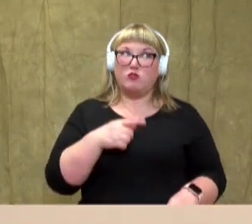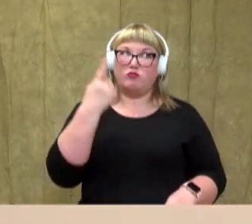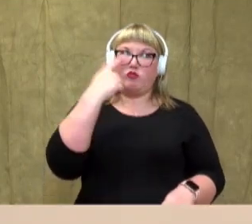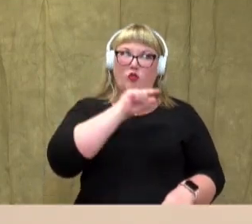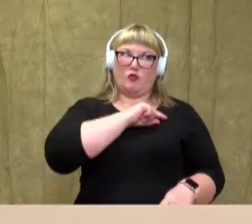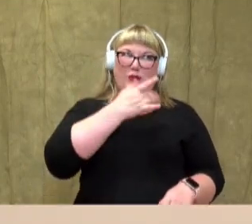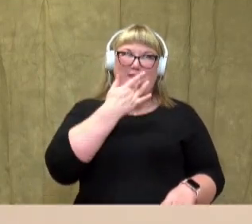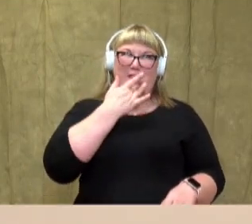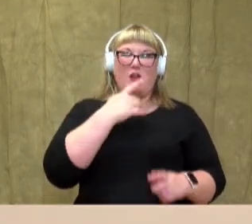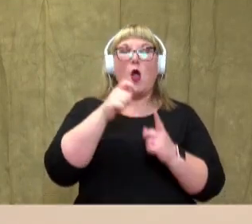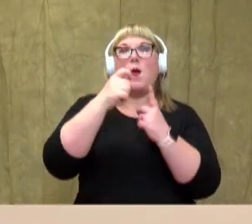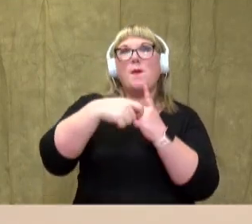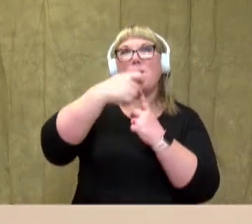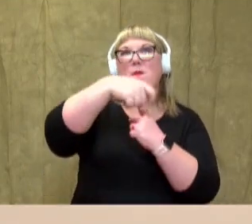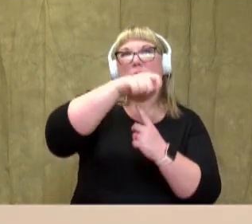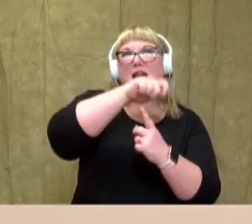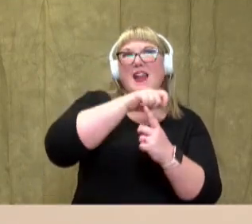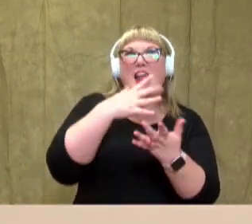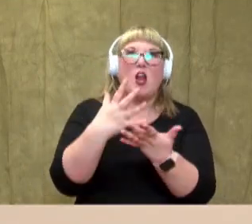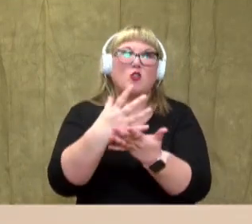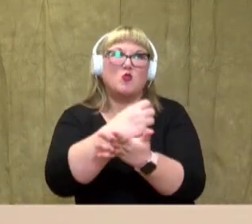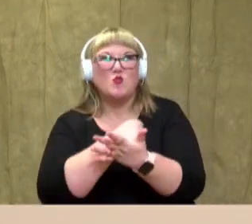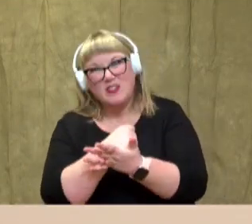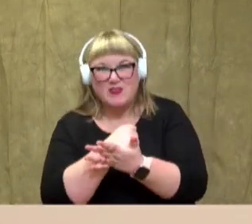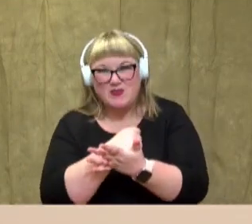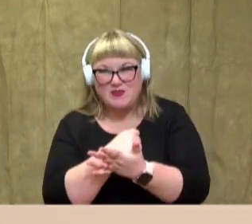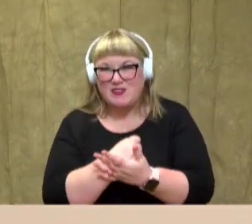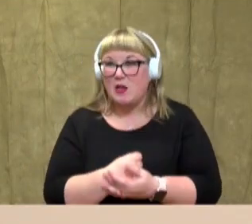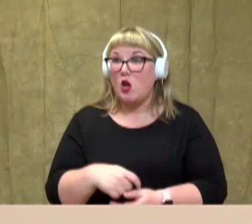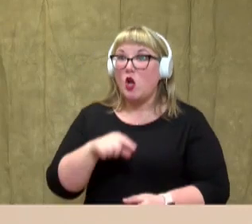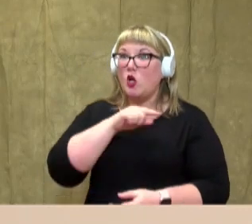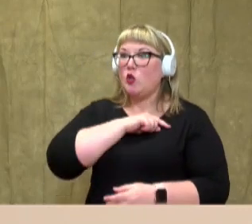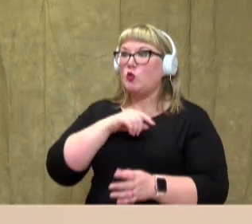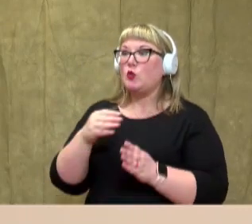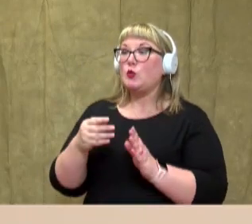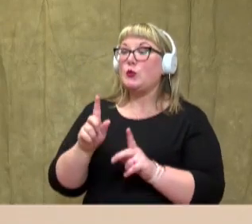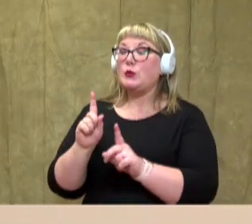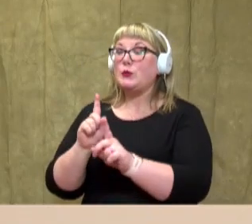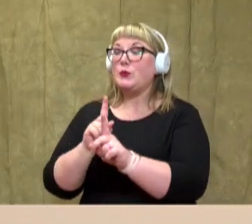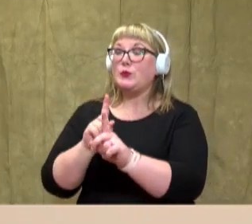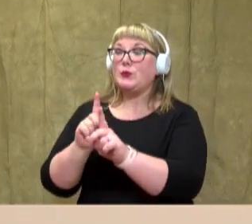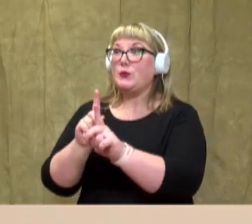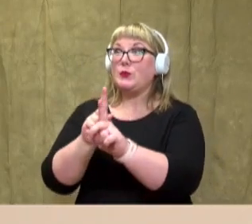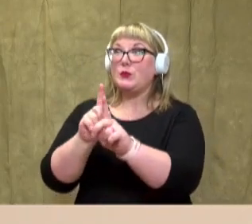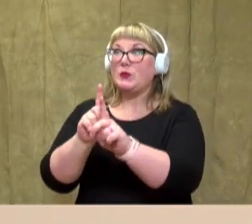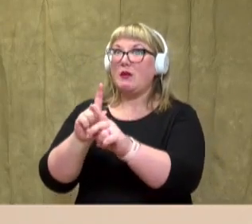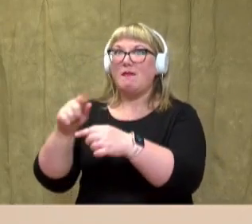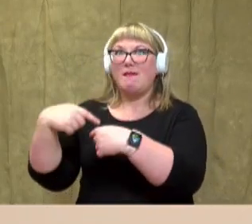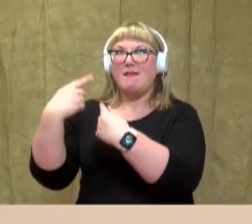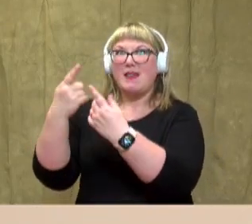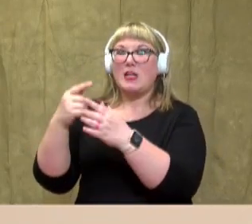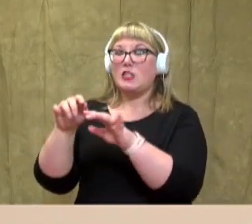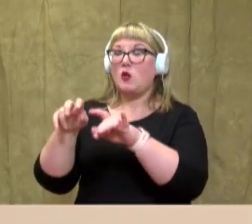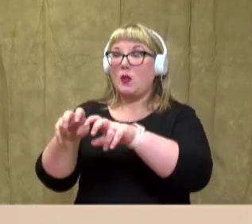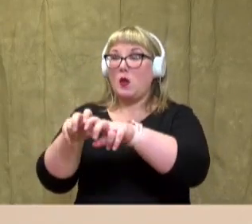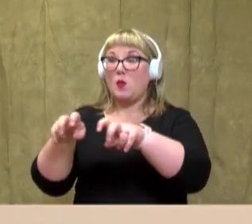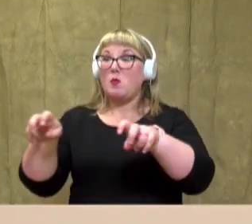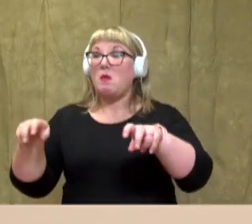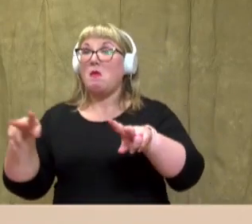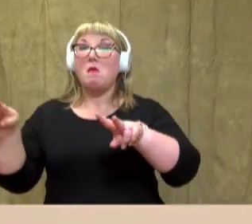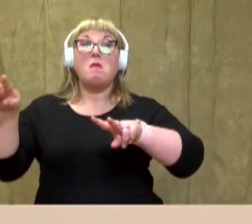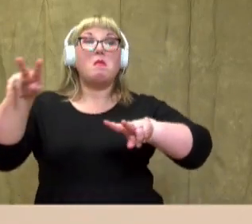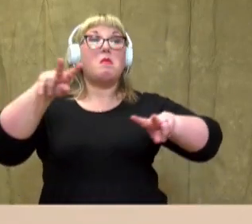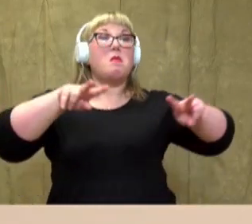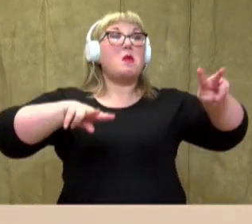favorite, banana cream. George followed the tour group until they came to a balcony overlooking